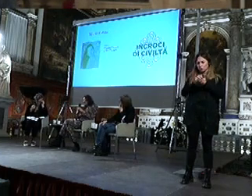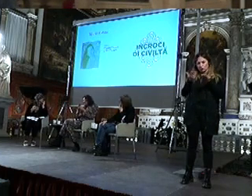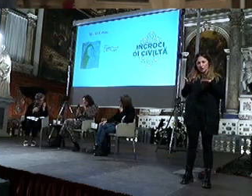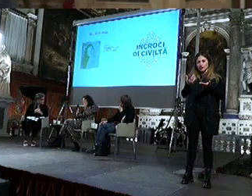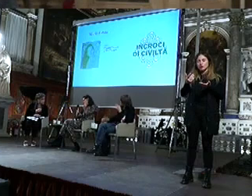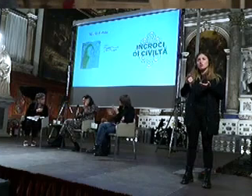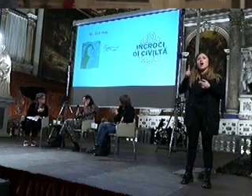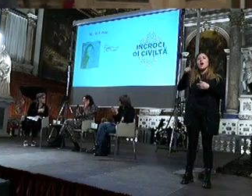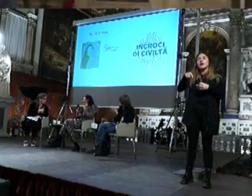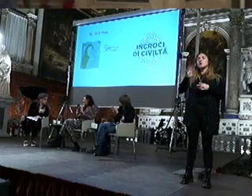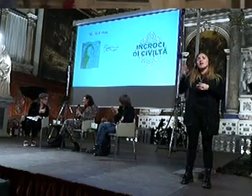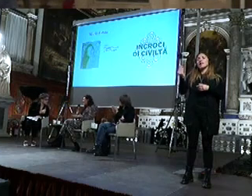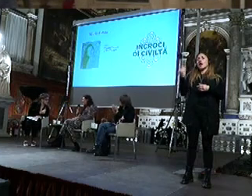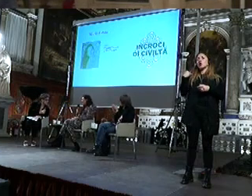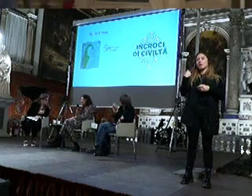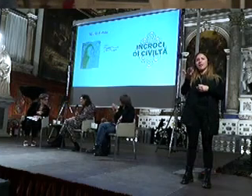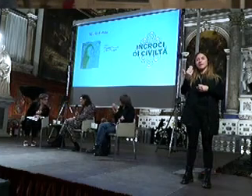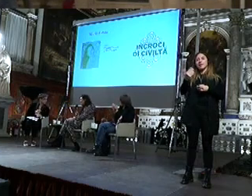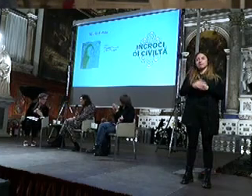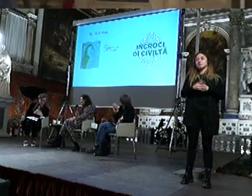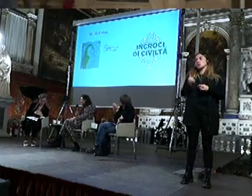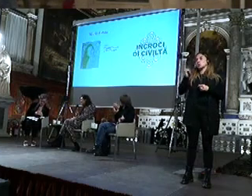Yes. Well, let me quote you.